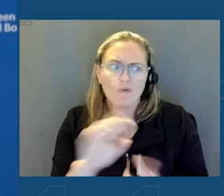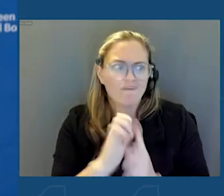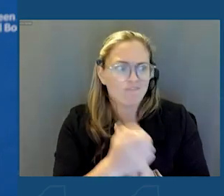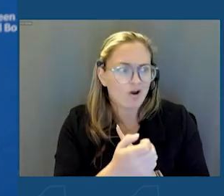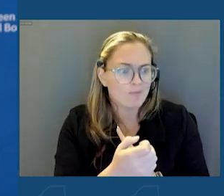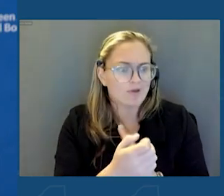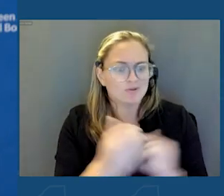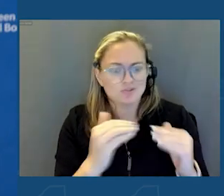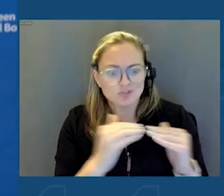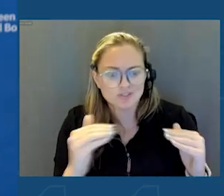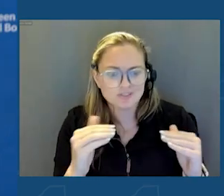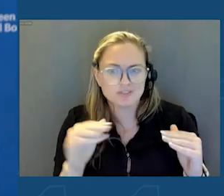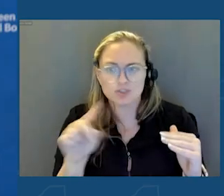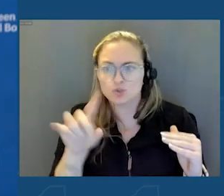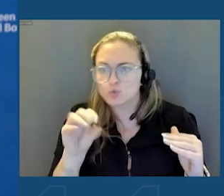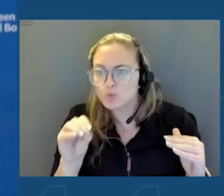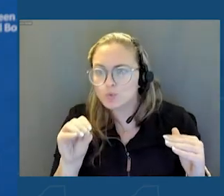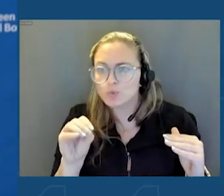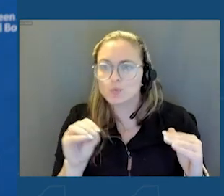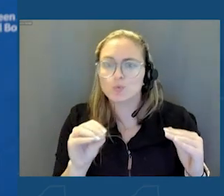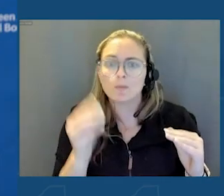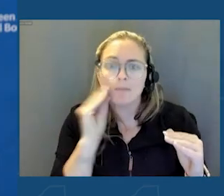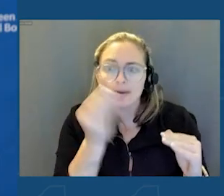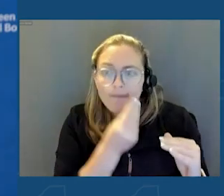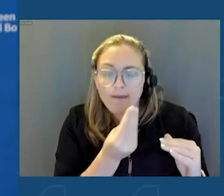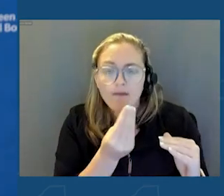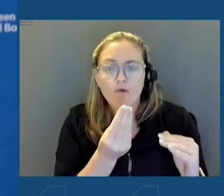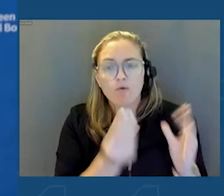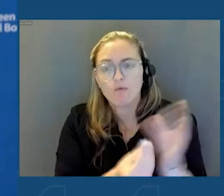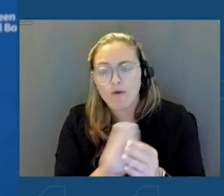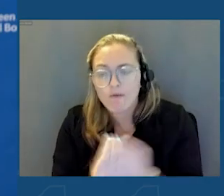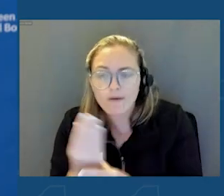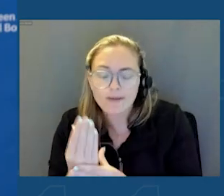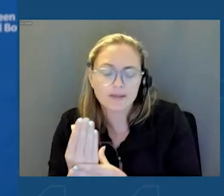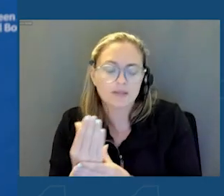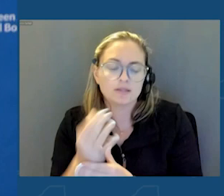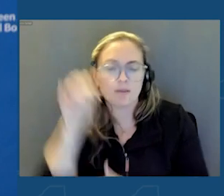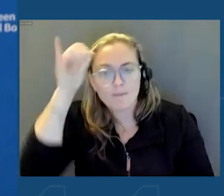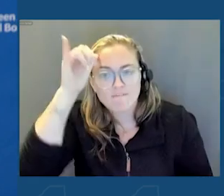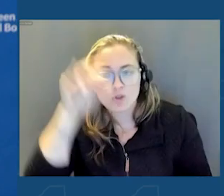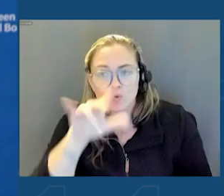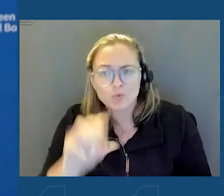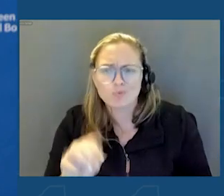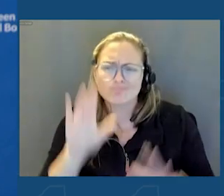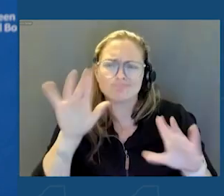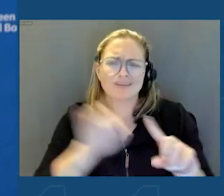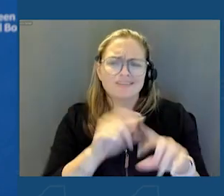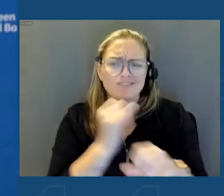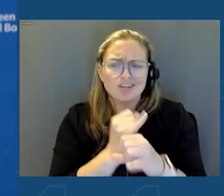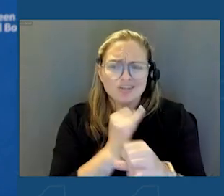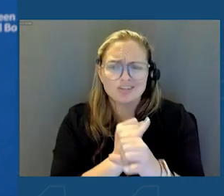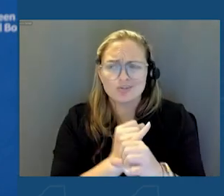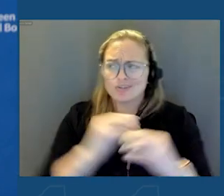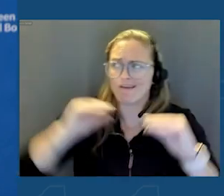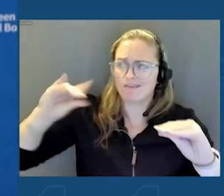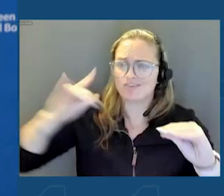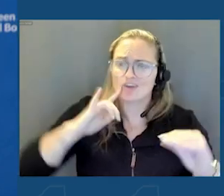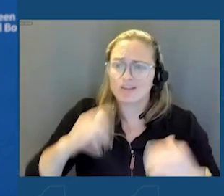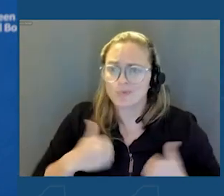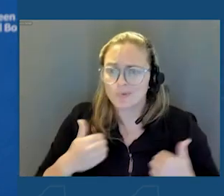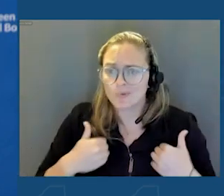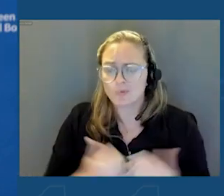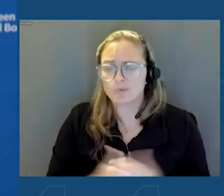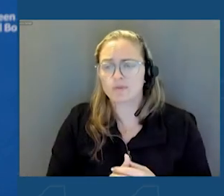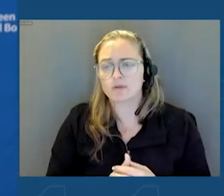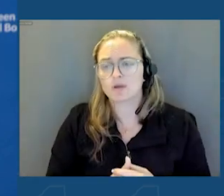and botanical gardens, places like the Buffalo Zoo, really amazing institutions that educate our youth. And are